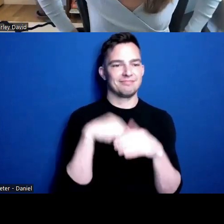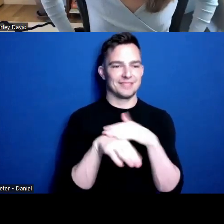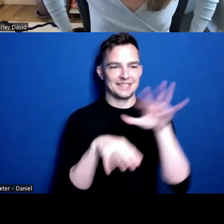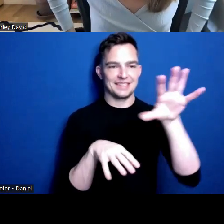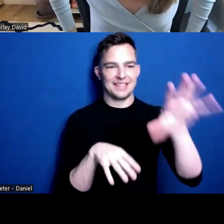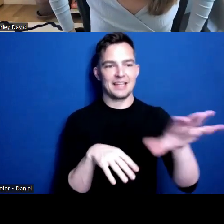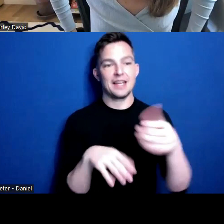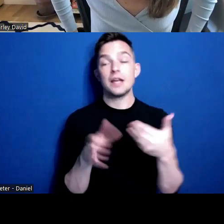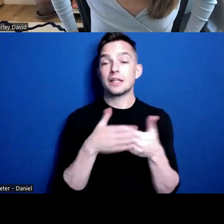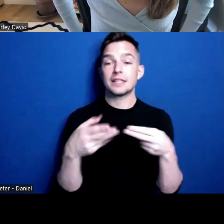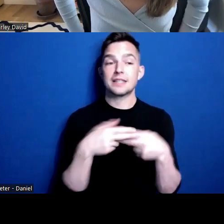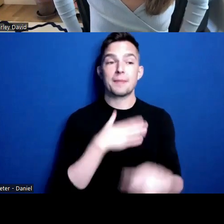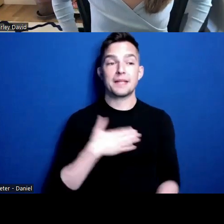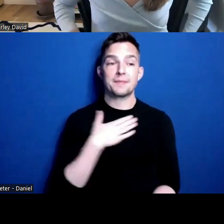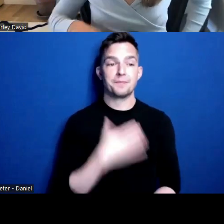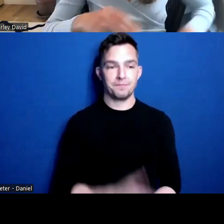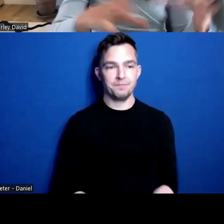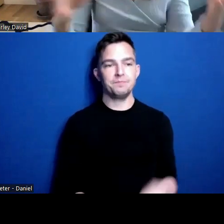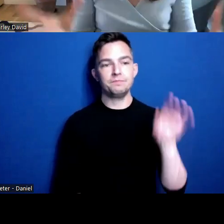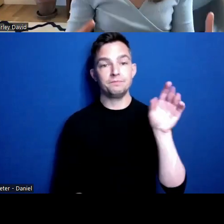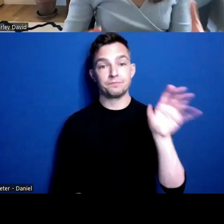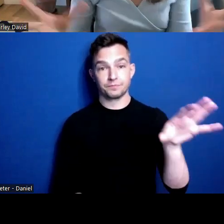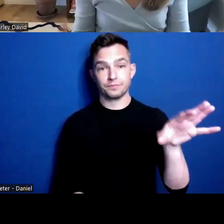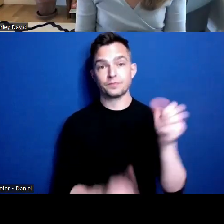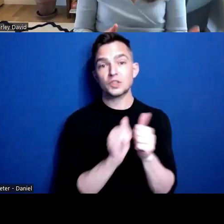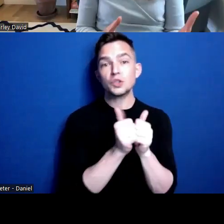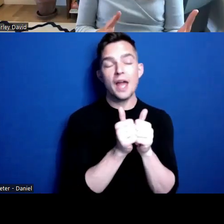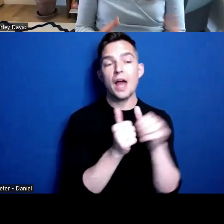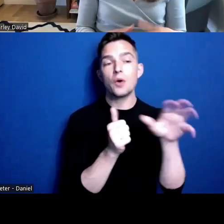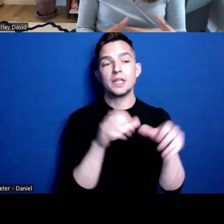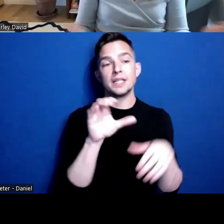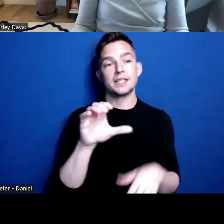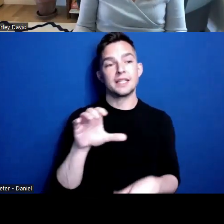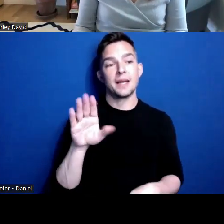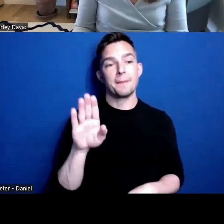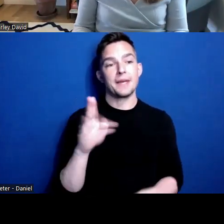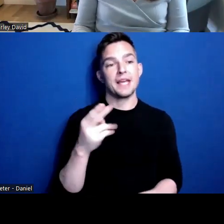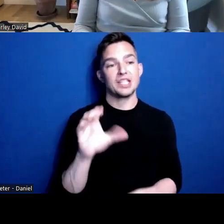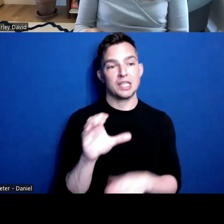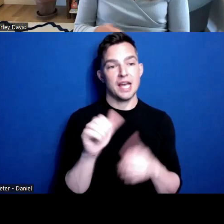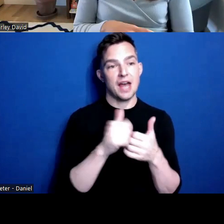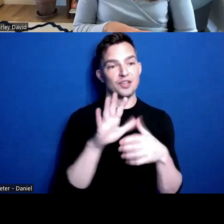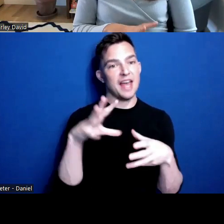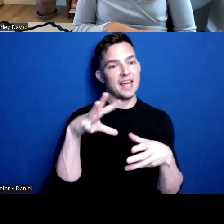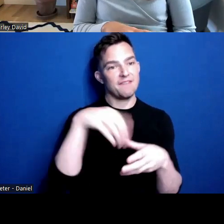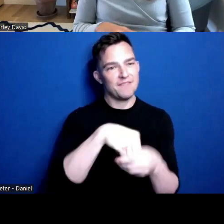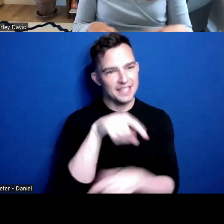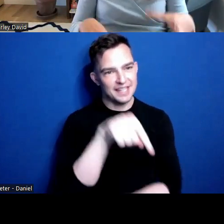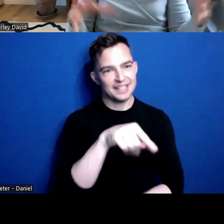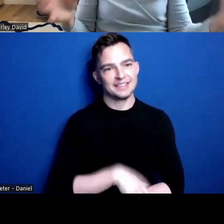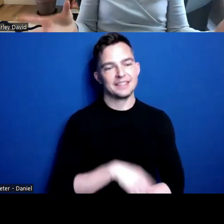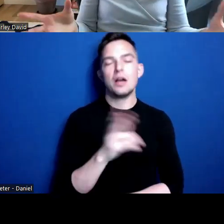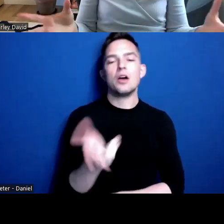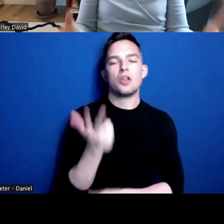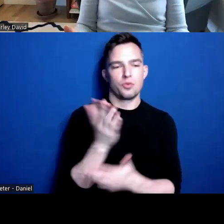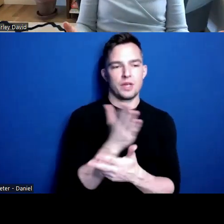please. And so how does CCBHC fit into all of this? There's really 3 sort